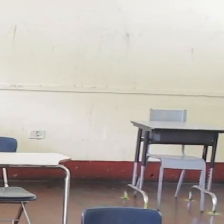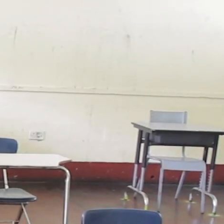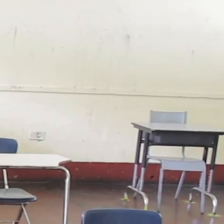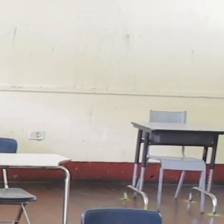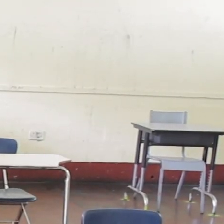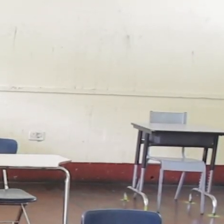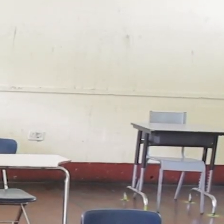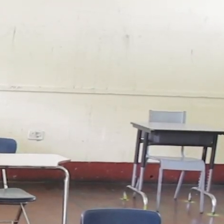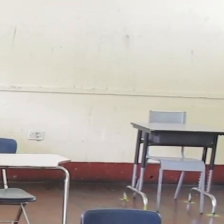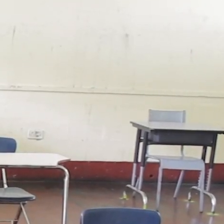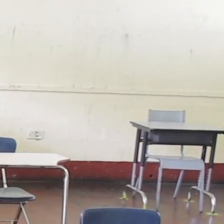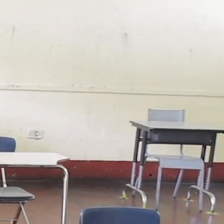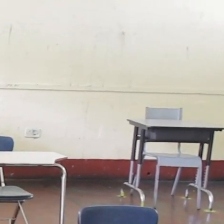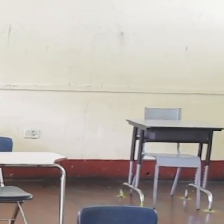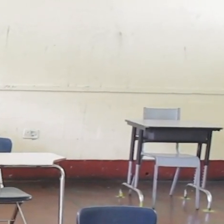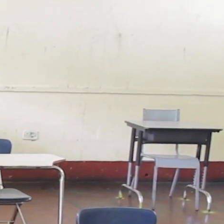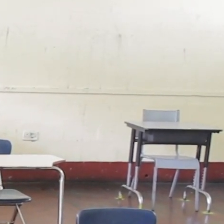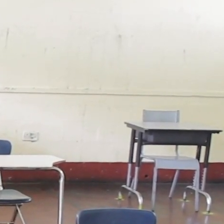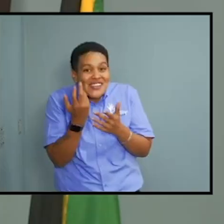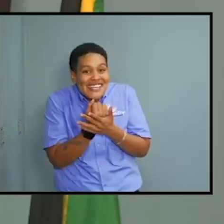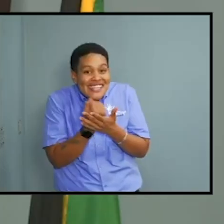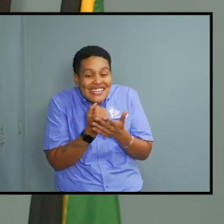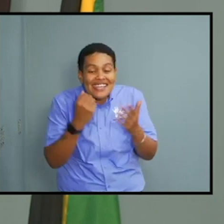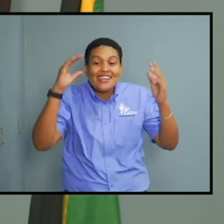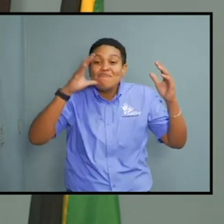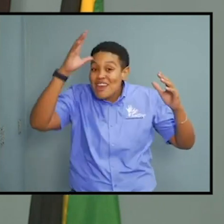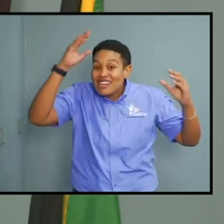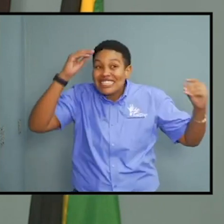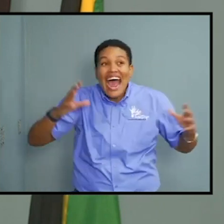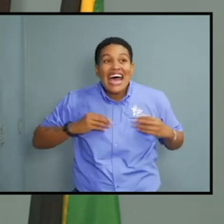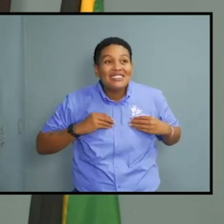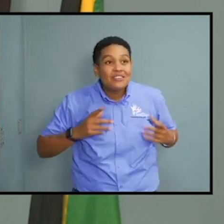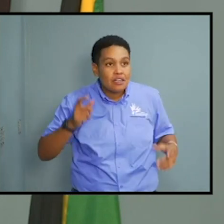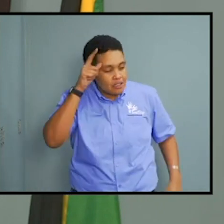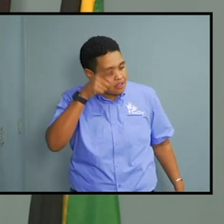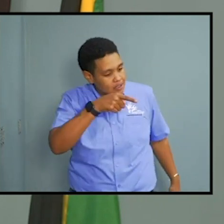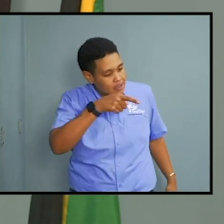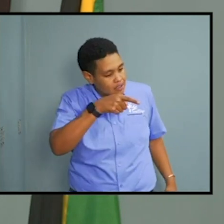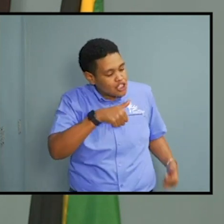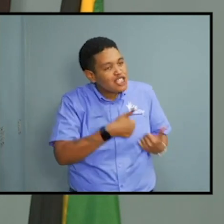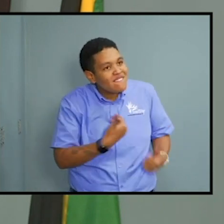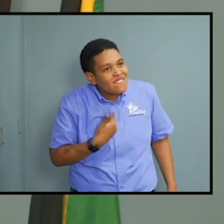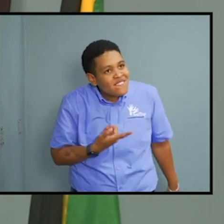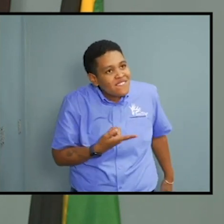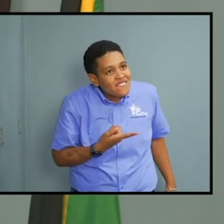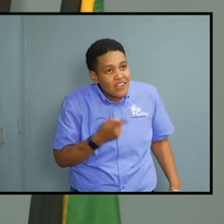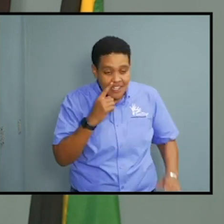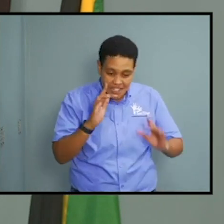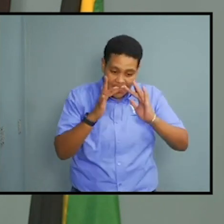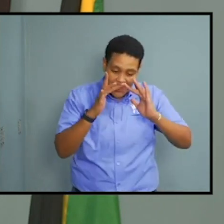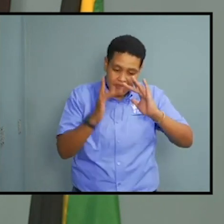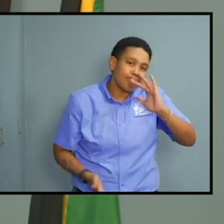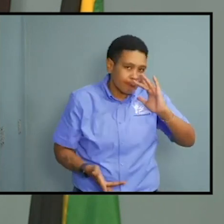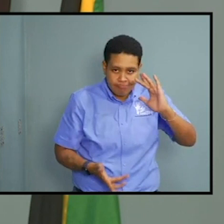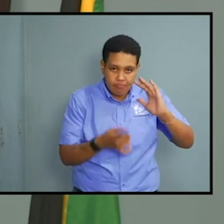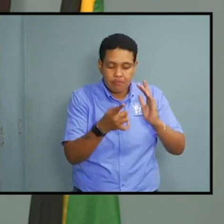minister outlined the reasons behind this decision. We want to acknowledge the challenges. The lack of connectivity,